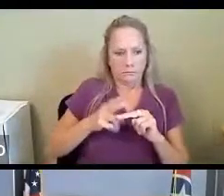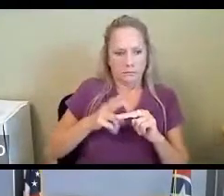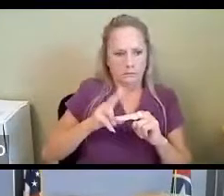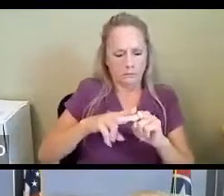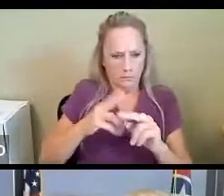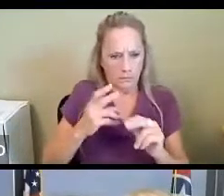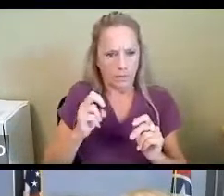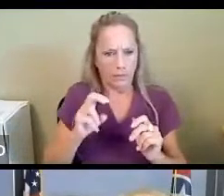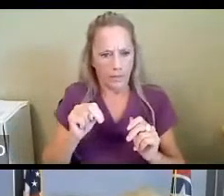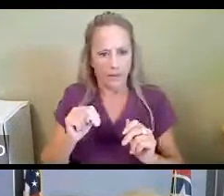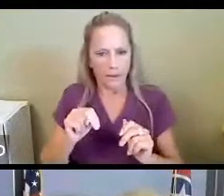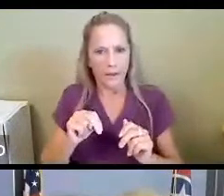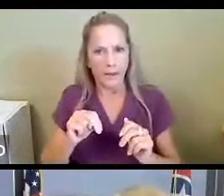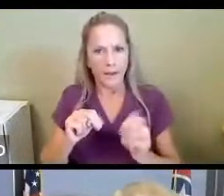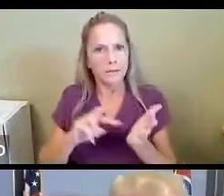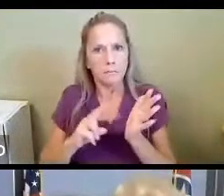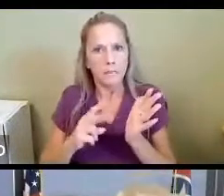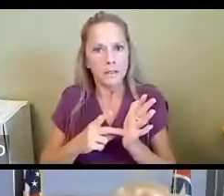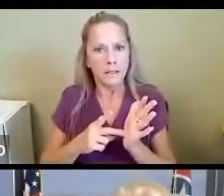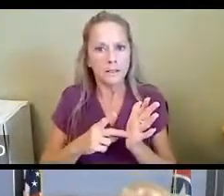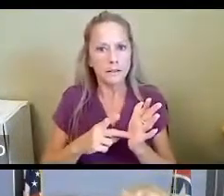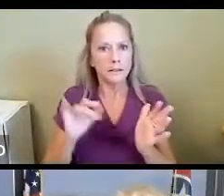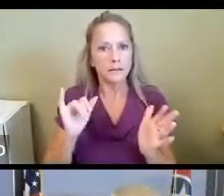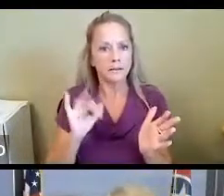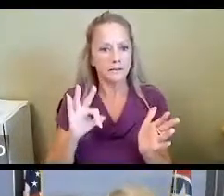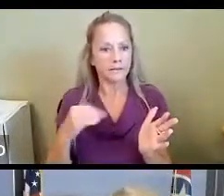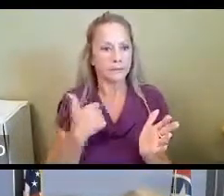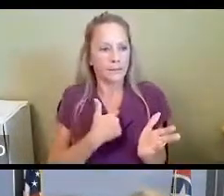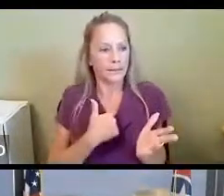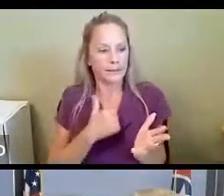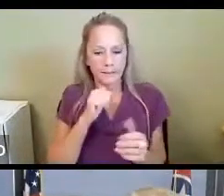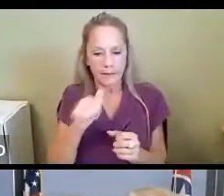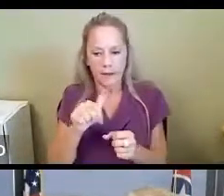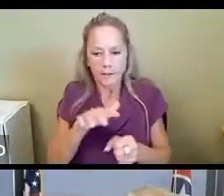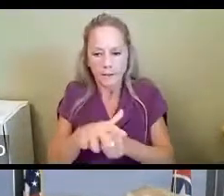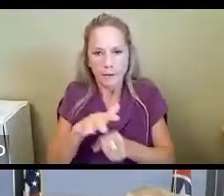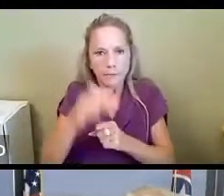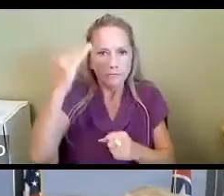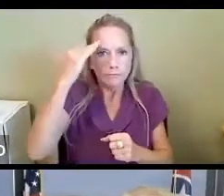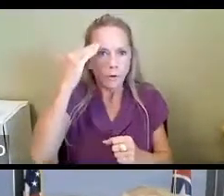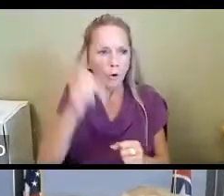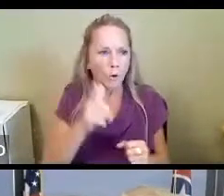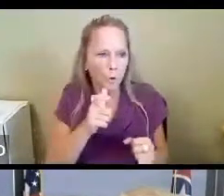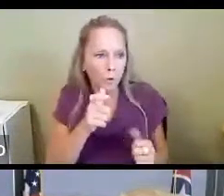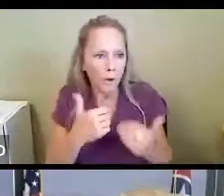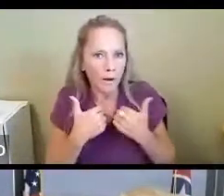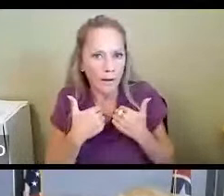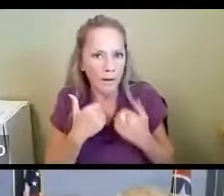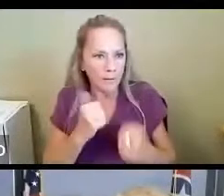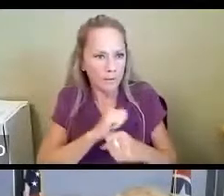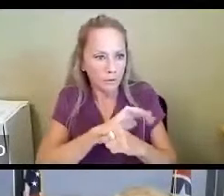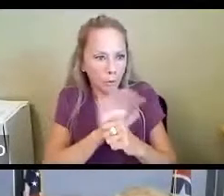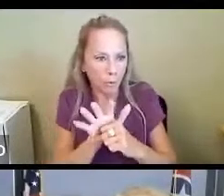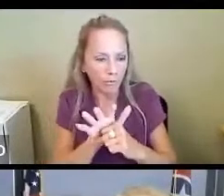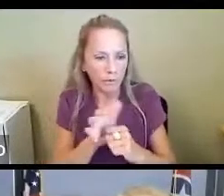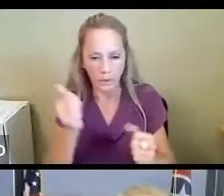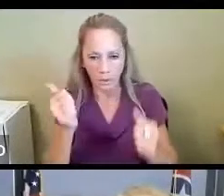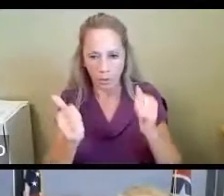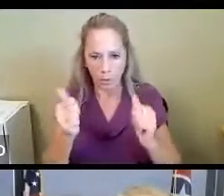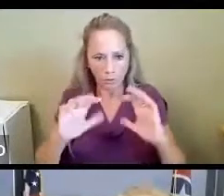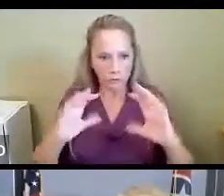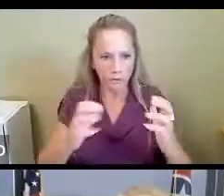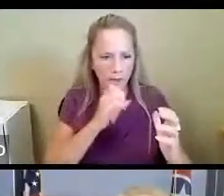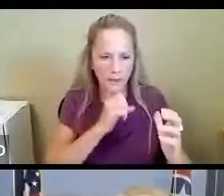quickly. Mhm. And so the less of a handle that we have on who has COVID and which age groups have